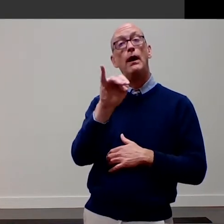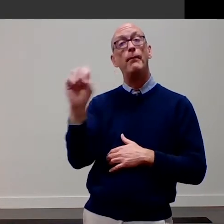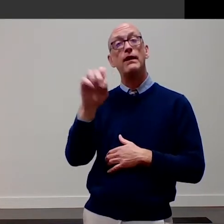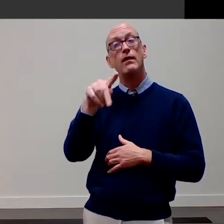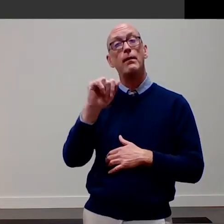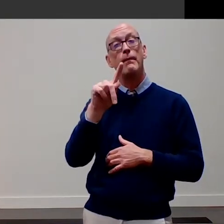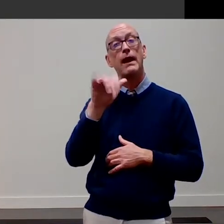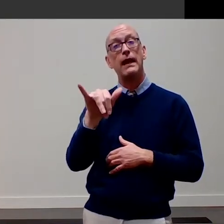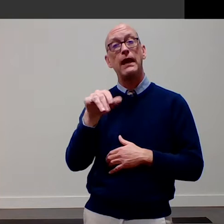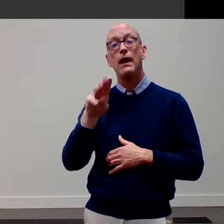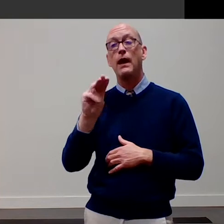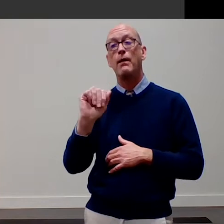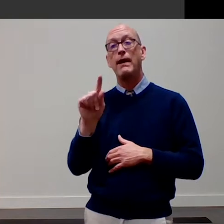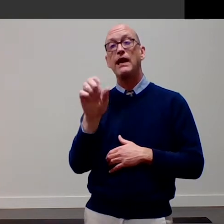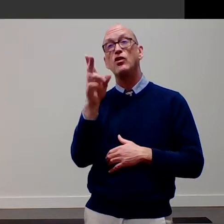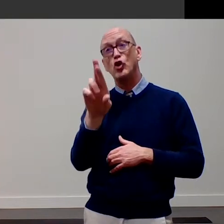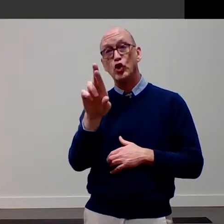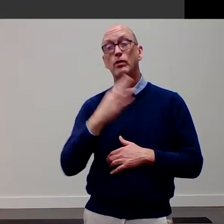Mazur, please.